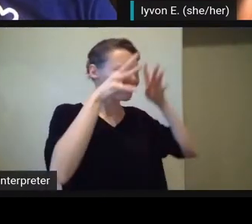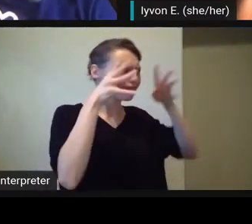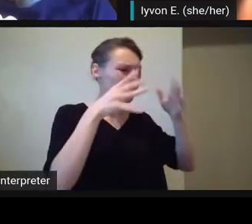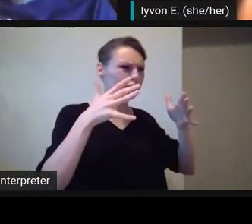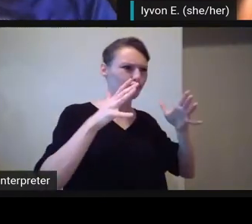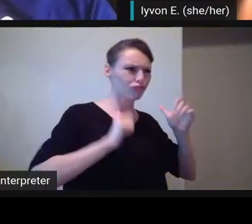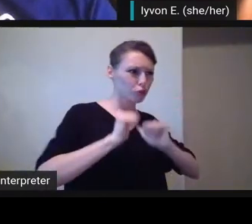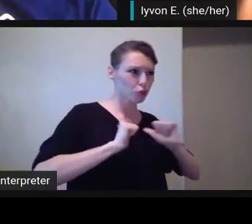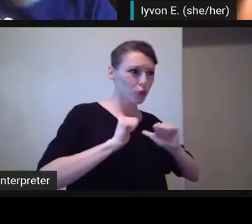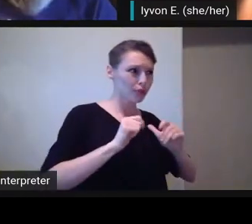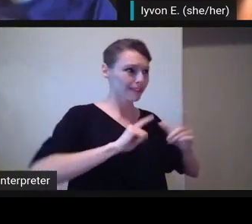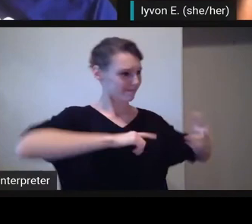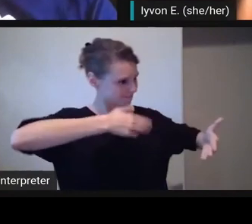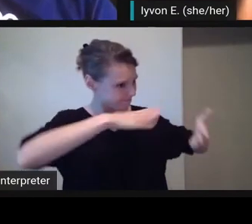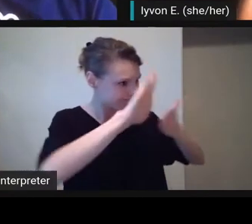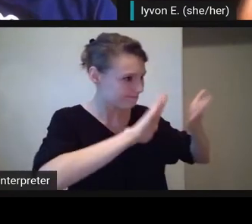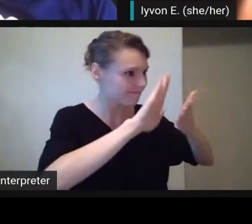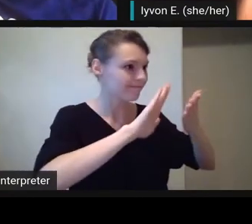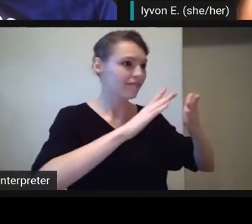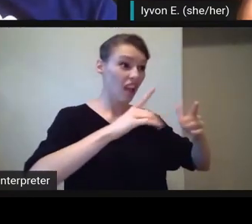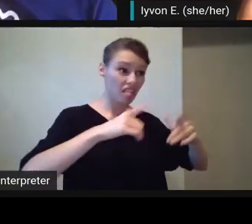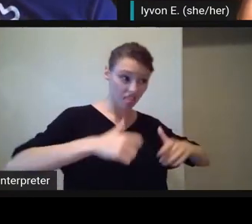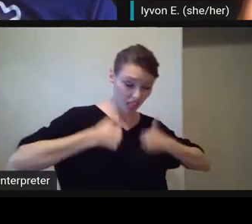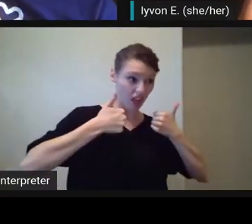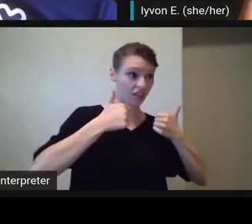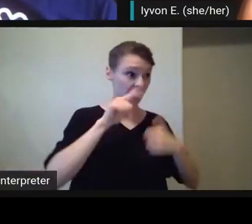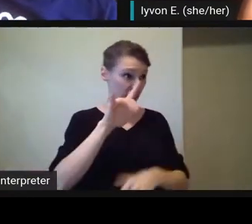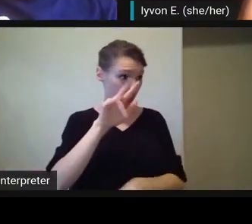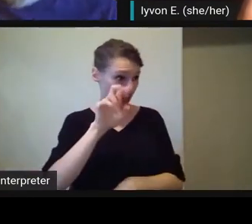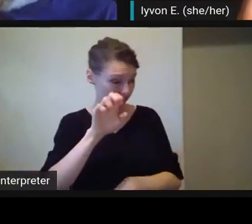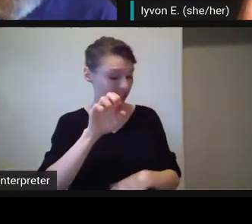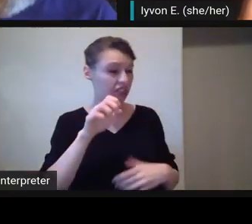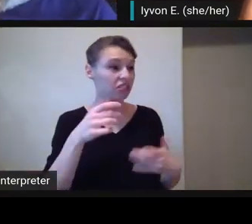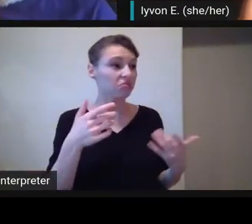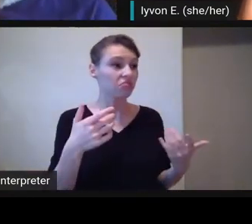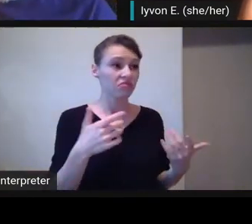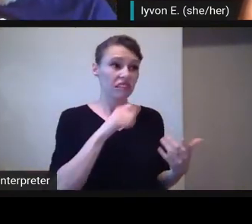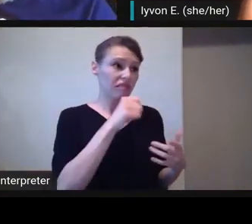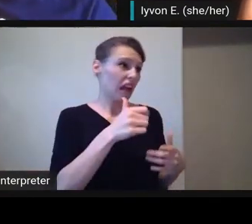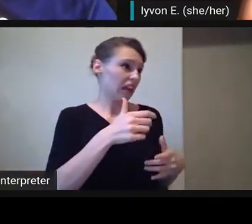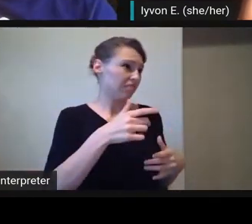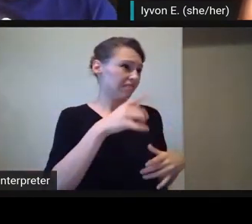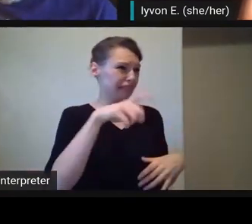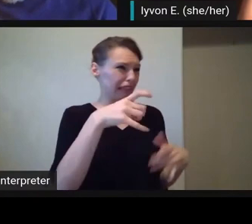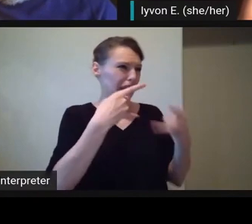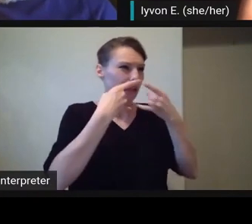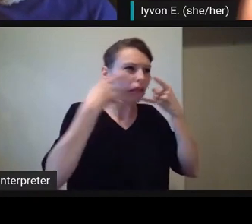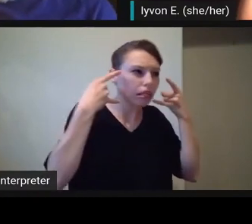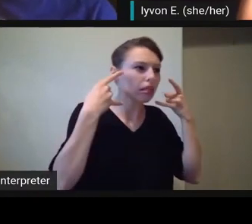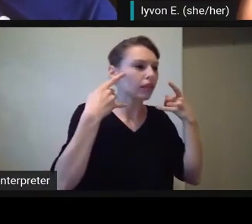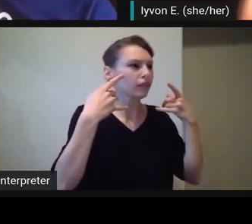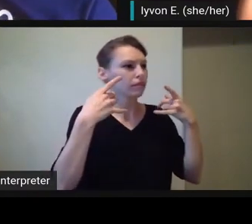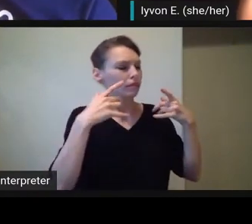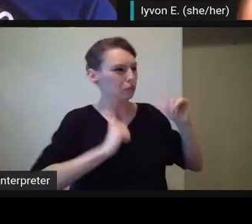are in person, live, you know, hopefully at a point where we will not need masks in the same way, all right. Those